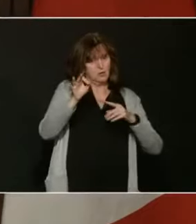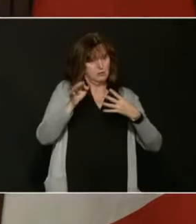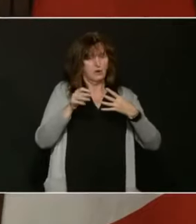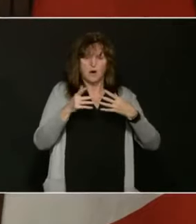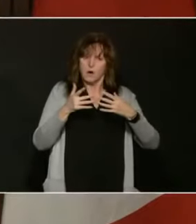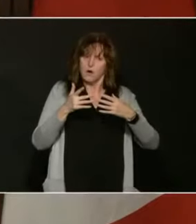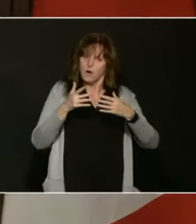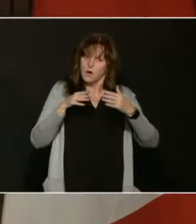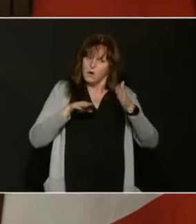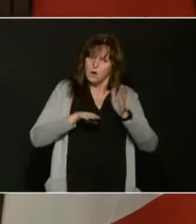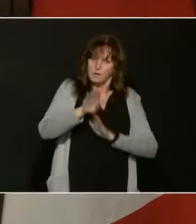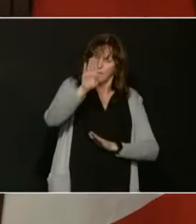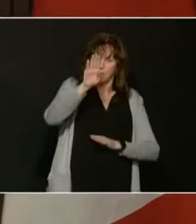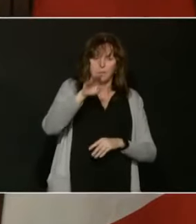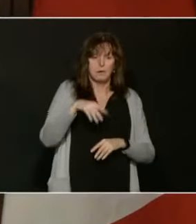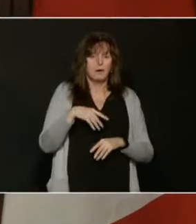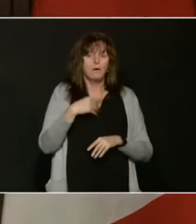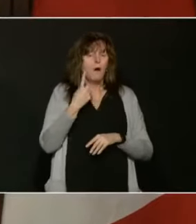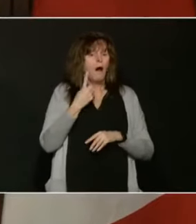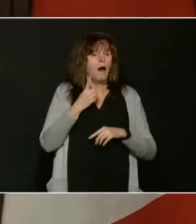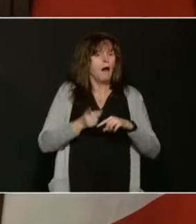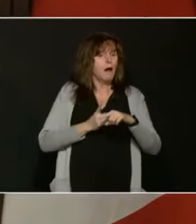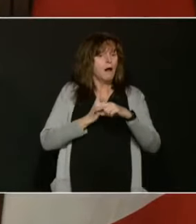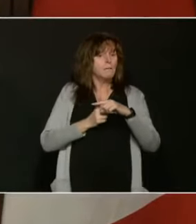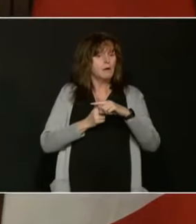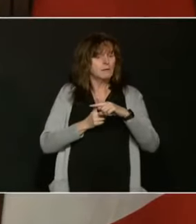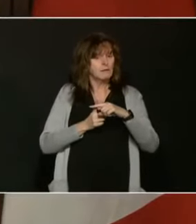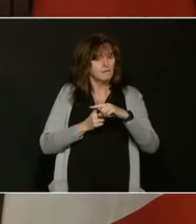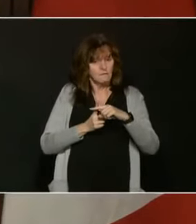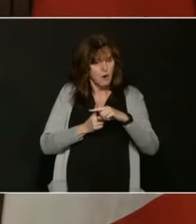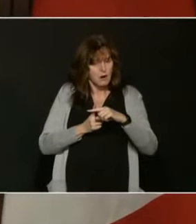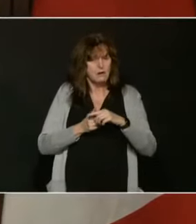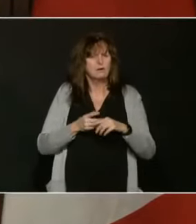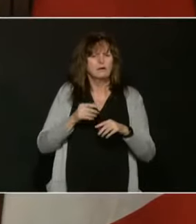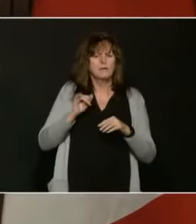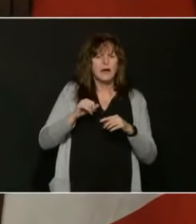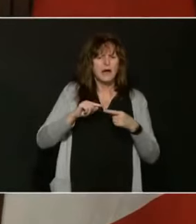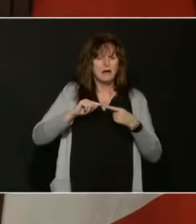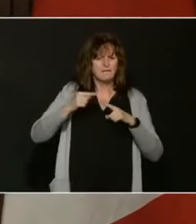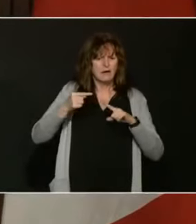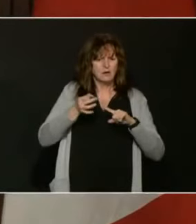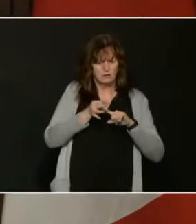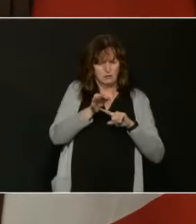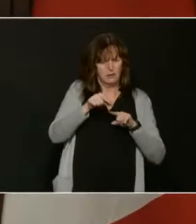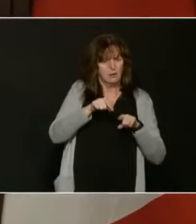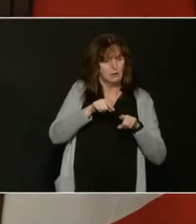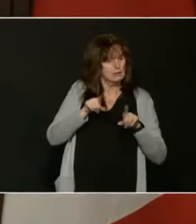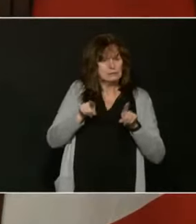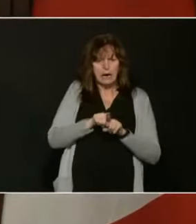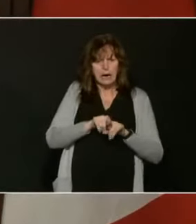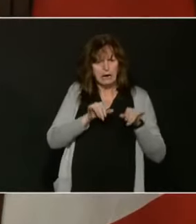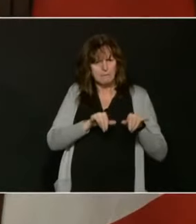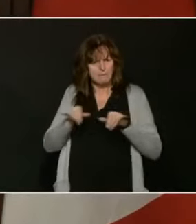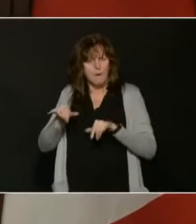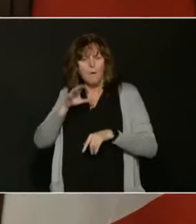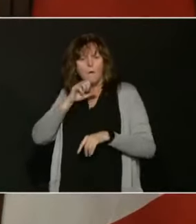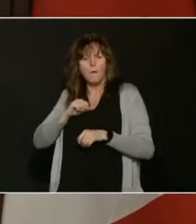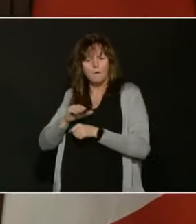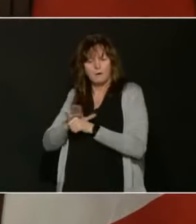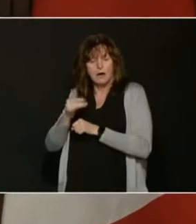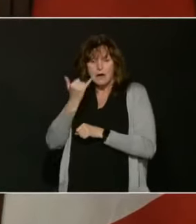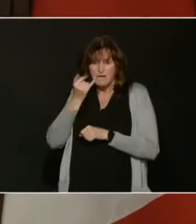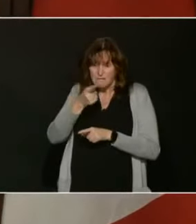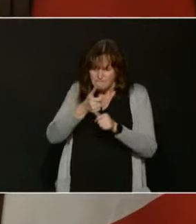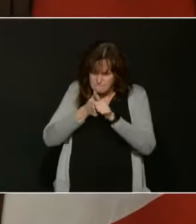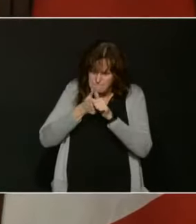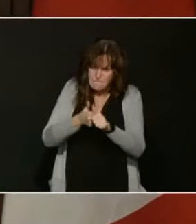of concern do react the same way as the earlier variants to the public health measures. So if we are able to implement those public health measures,